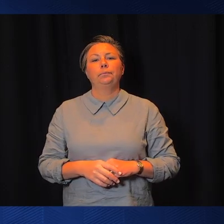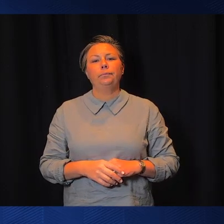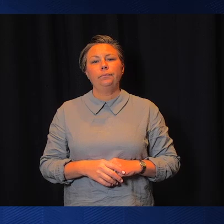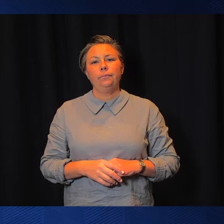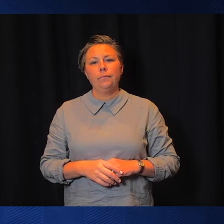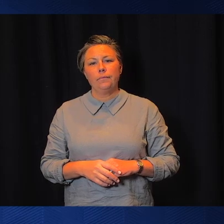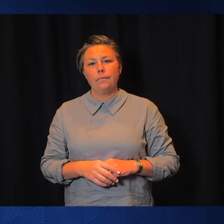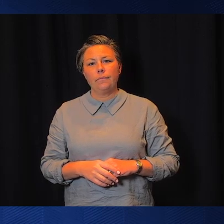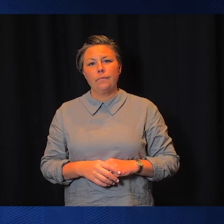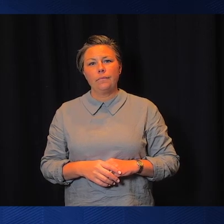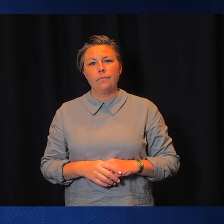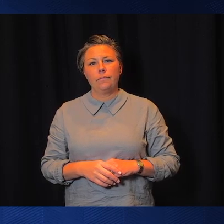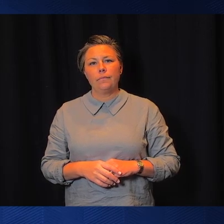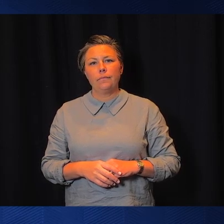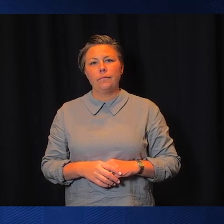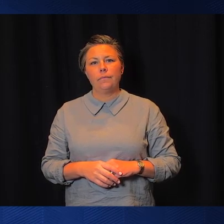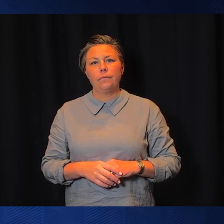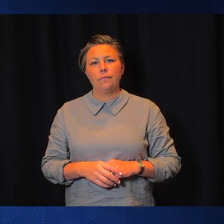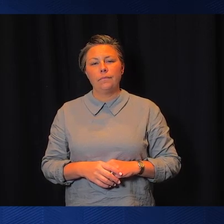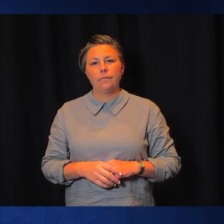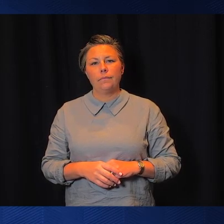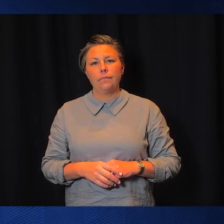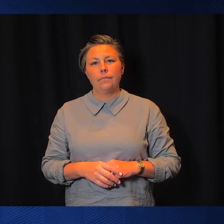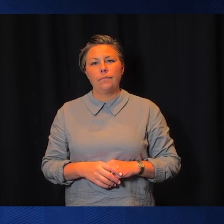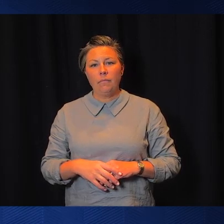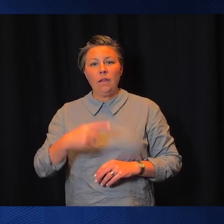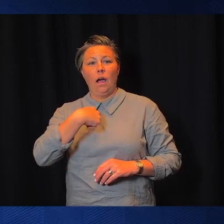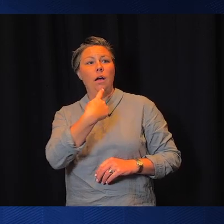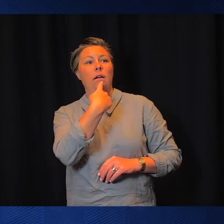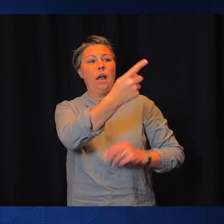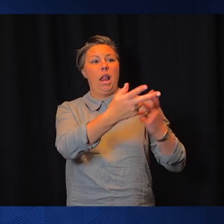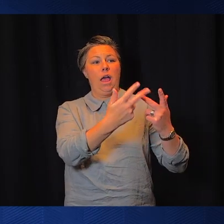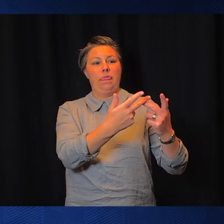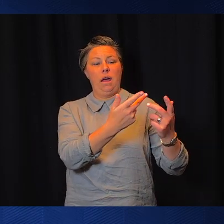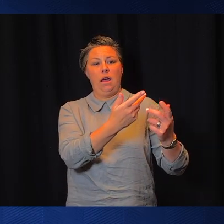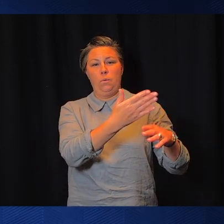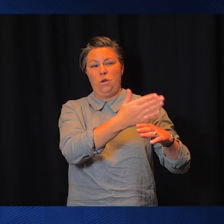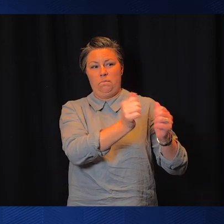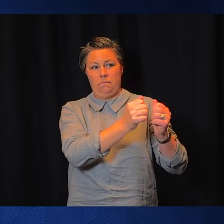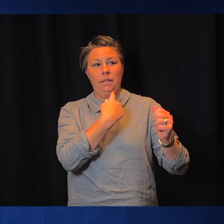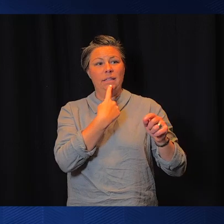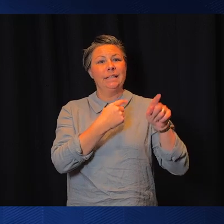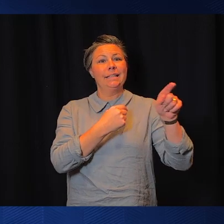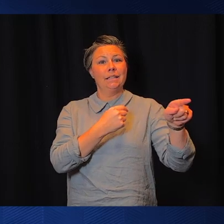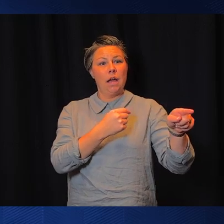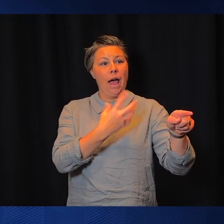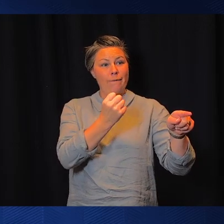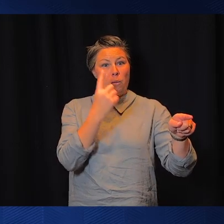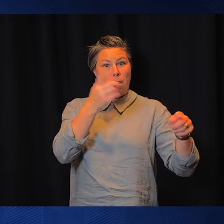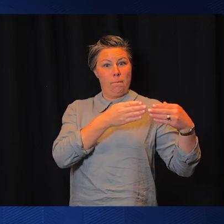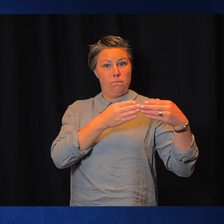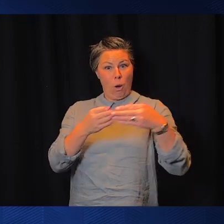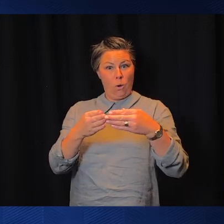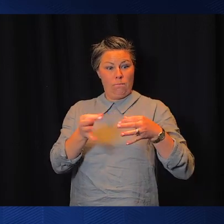director of NDMO in Fiji. And we said, there's one boat going to do scoping in Lau. Can you just ask the boat